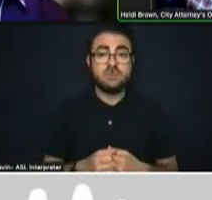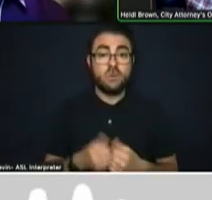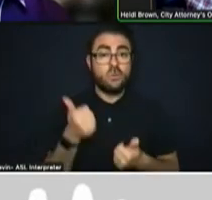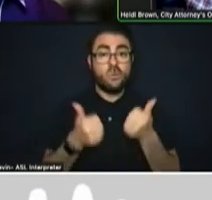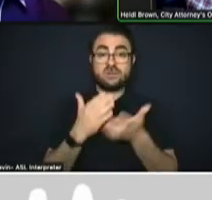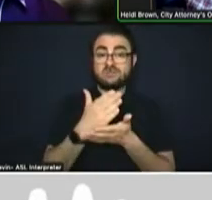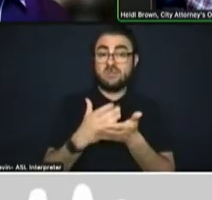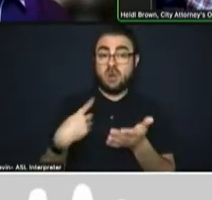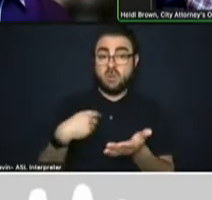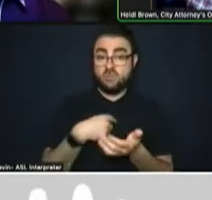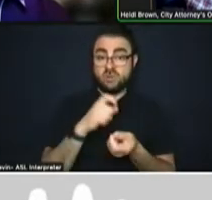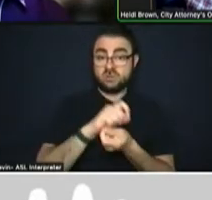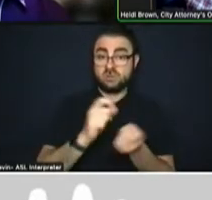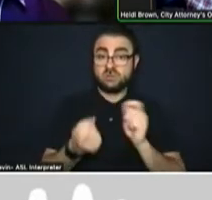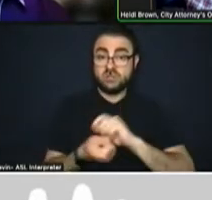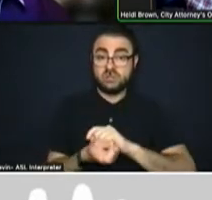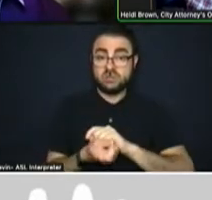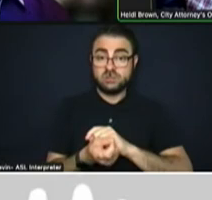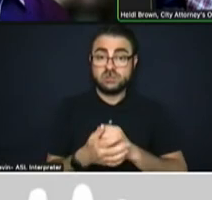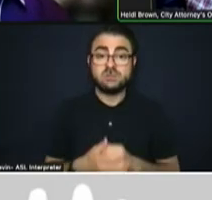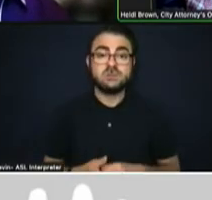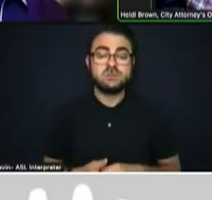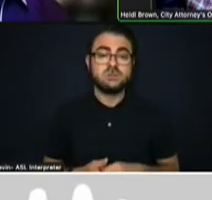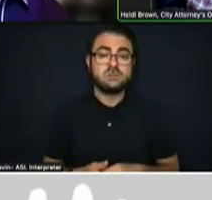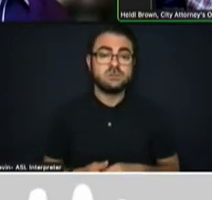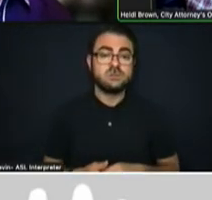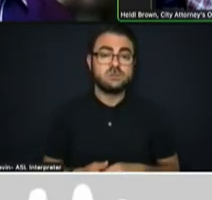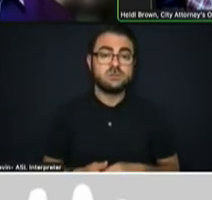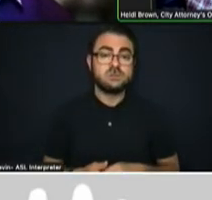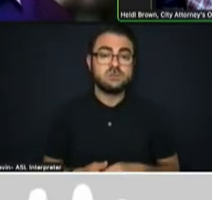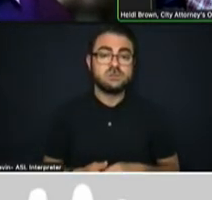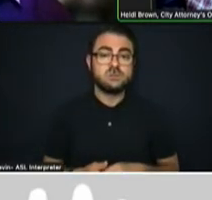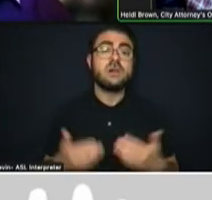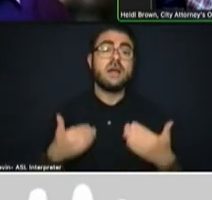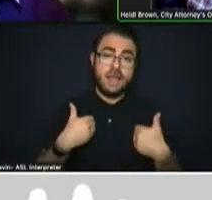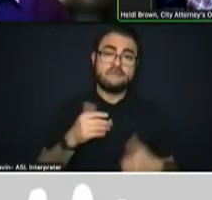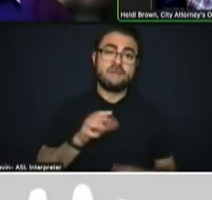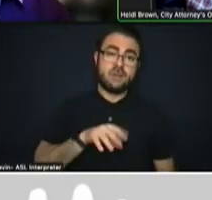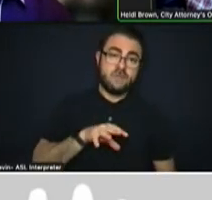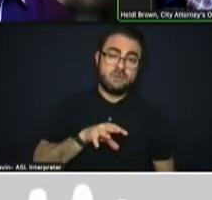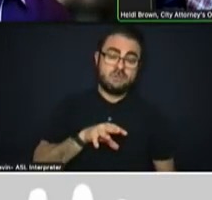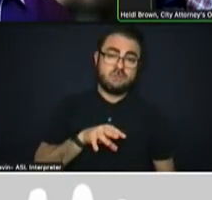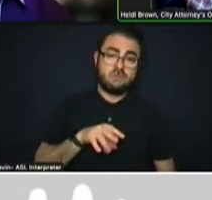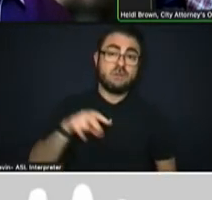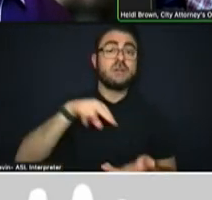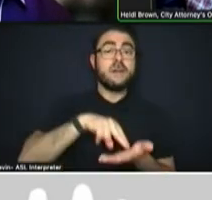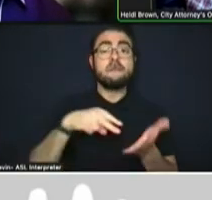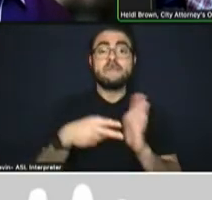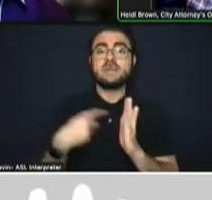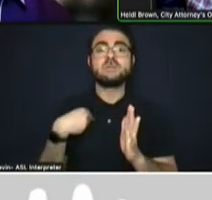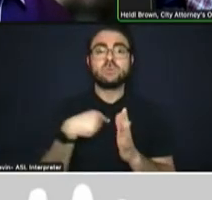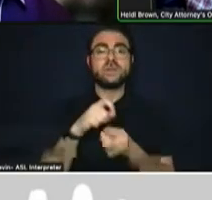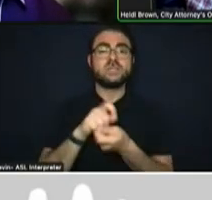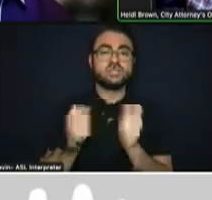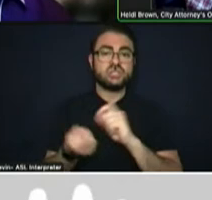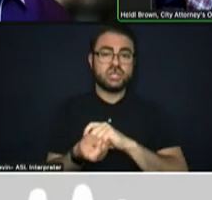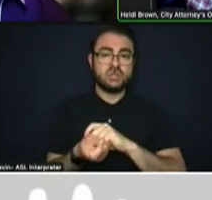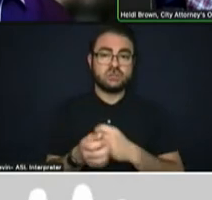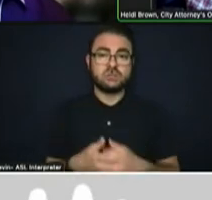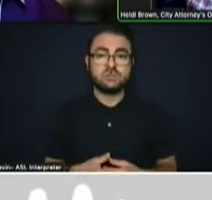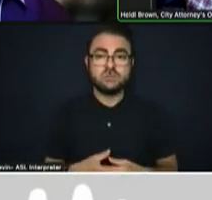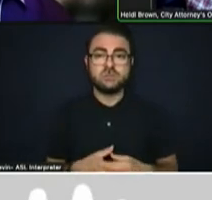which is that because now we have body camera, we're going to have body camera footage. So at the beginning of the